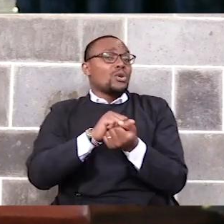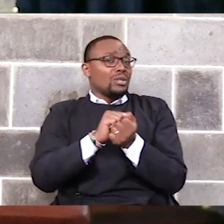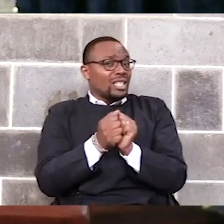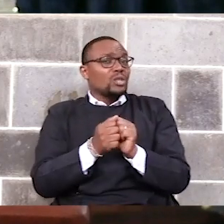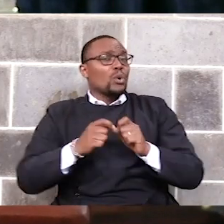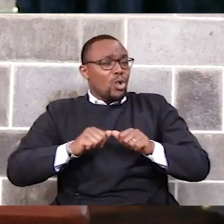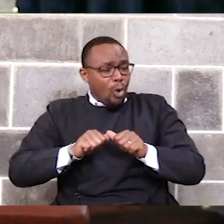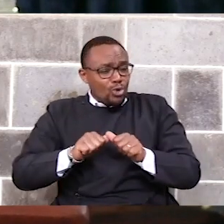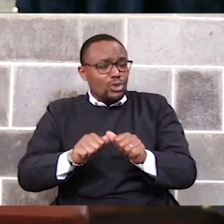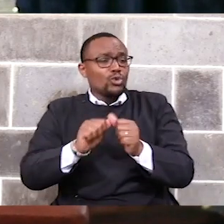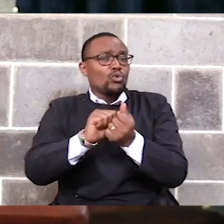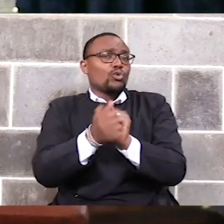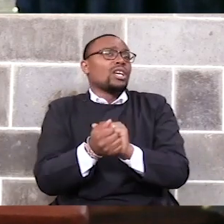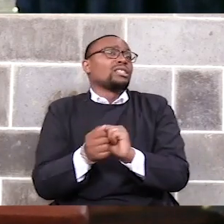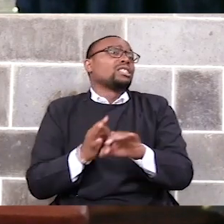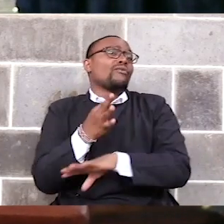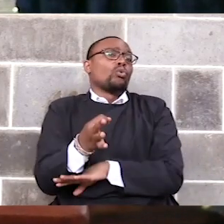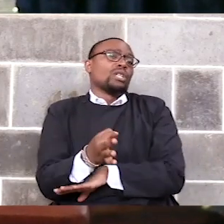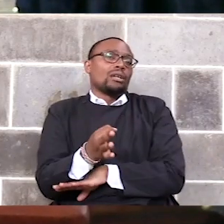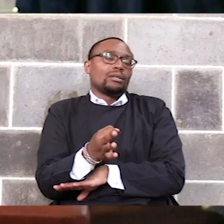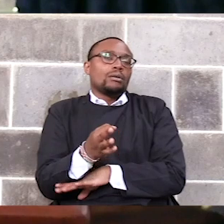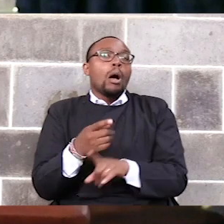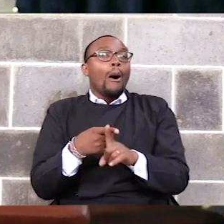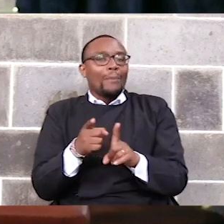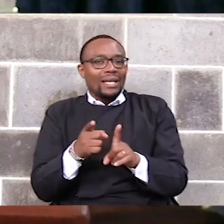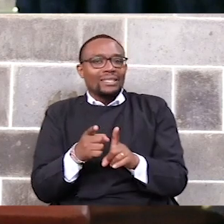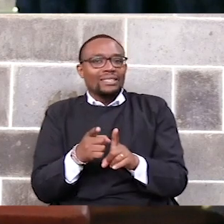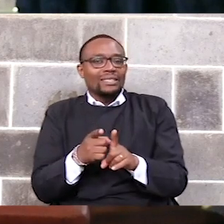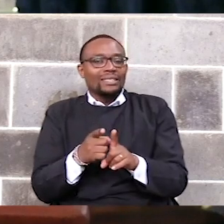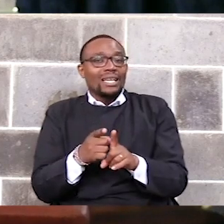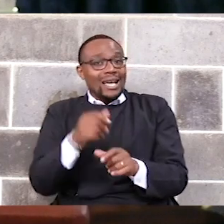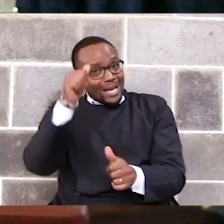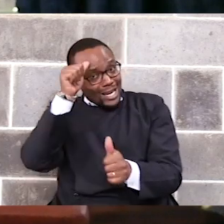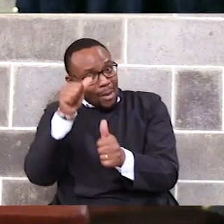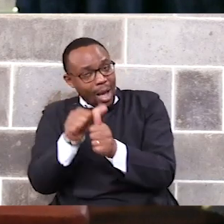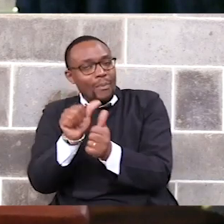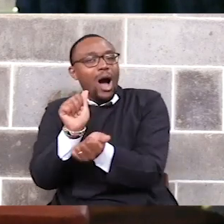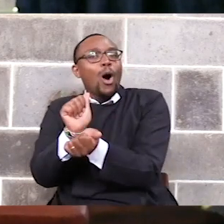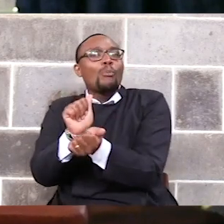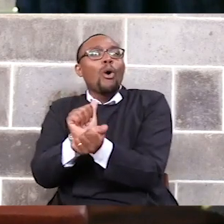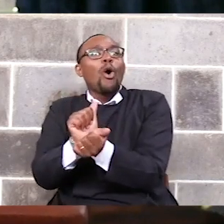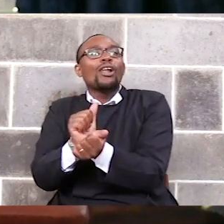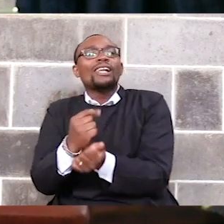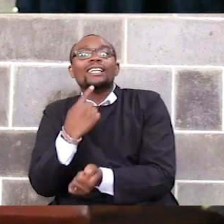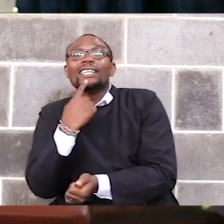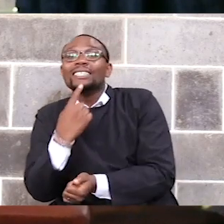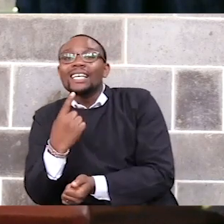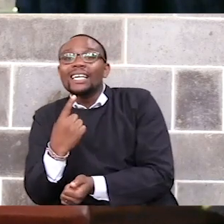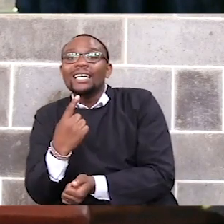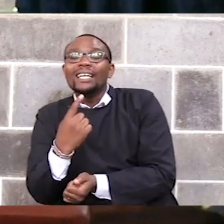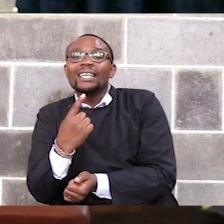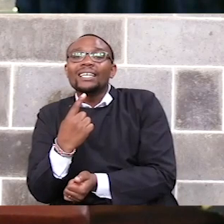even more in the times to come. But take heart, for Paul reminds us in 1 Corinthians chapter 10, verses